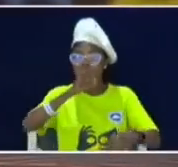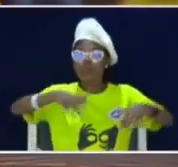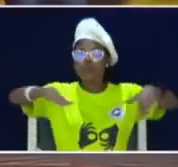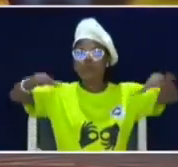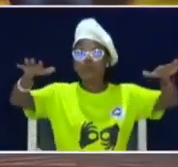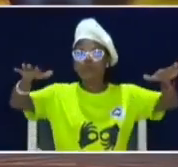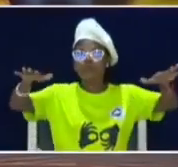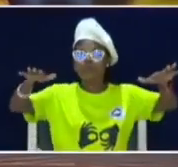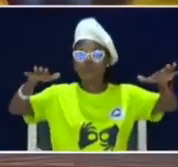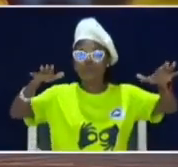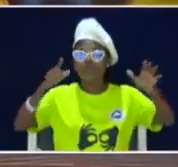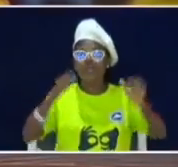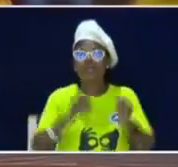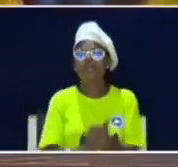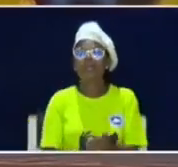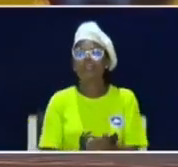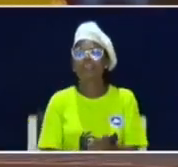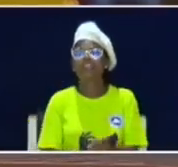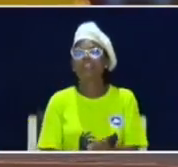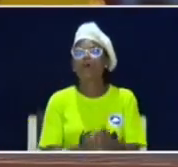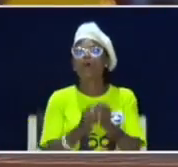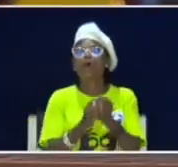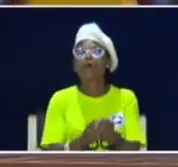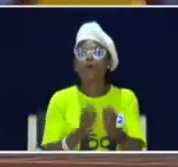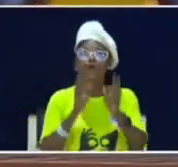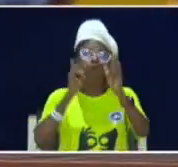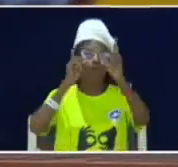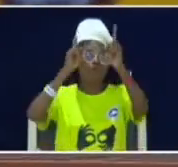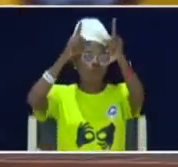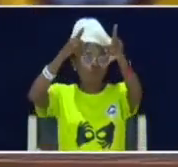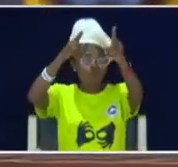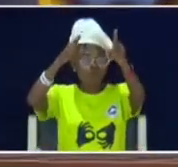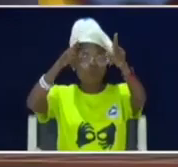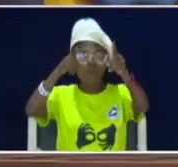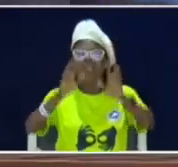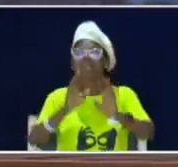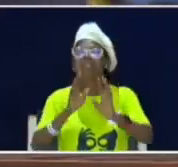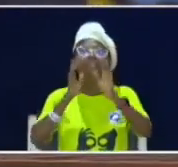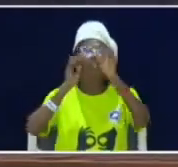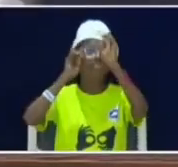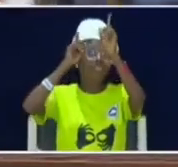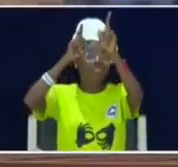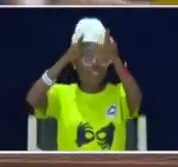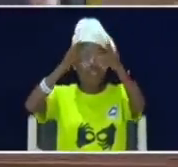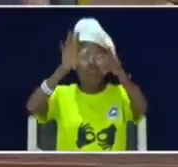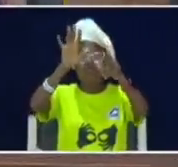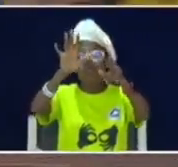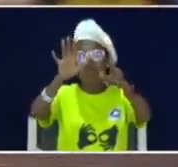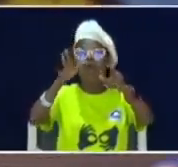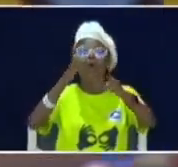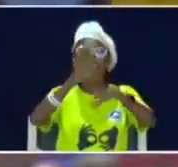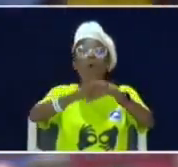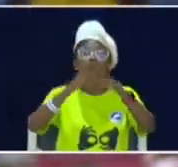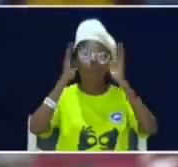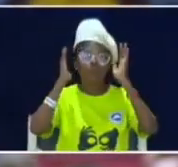on Jesus. Enough of looking unto men. Set your gaze on redirect your focus to